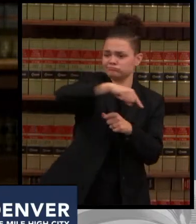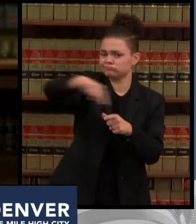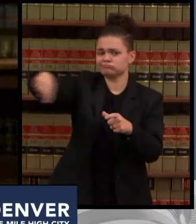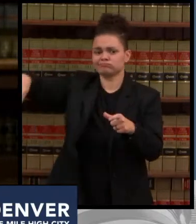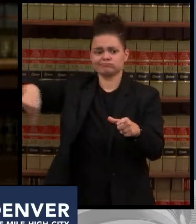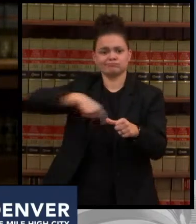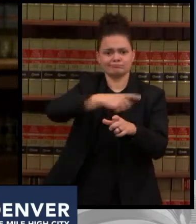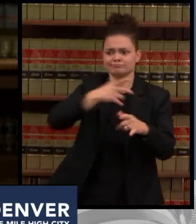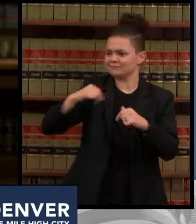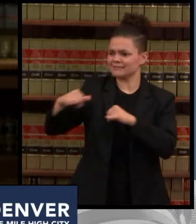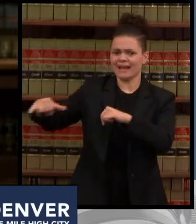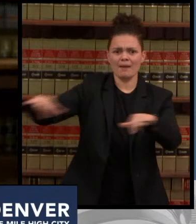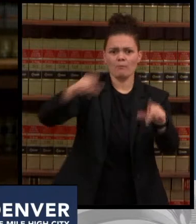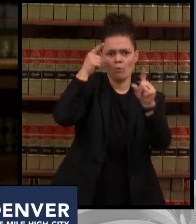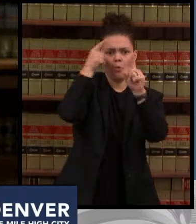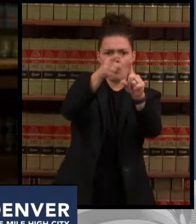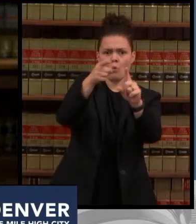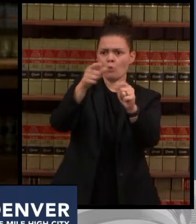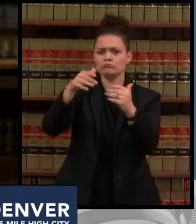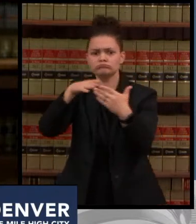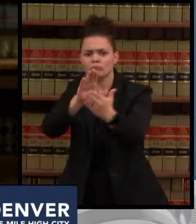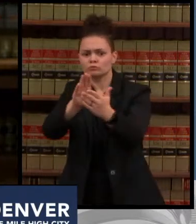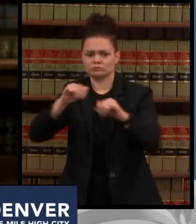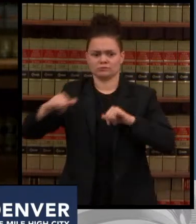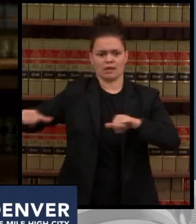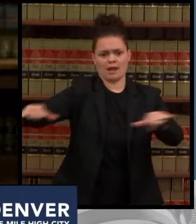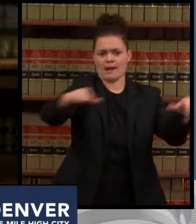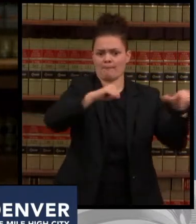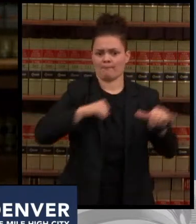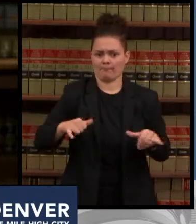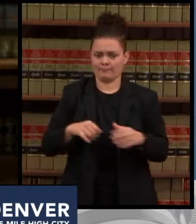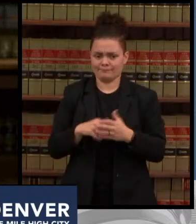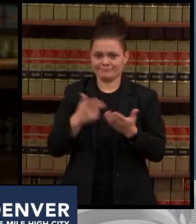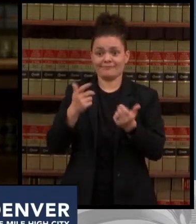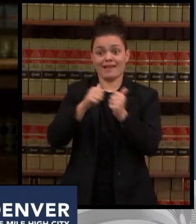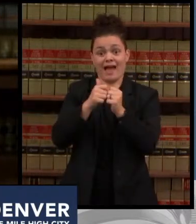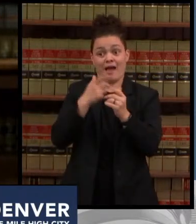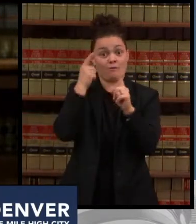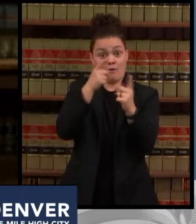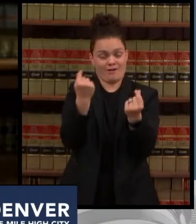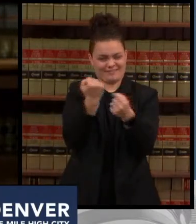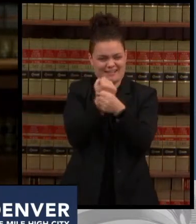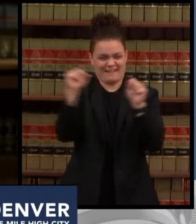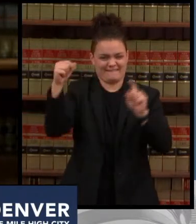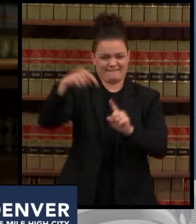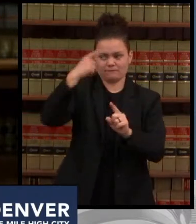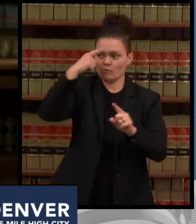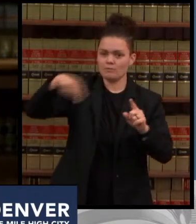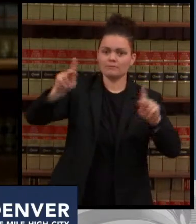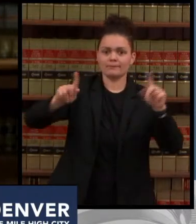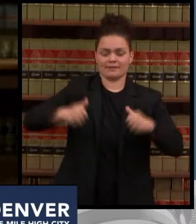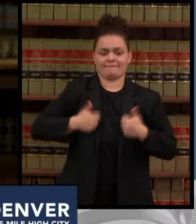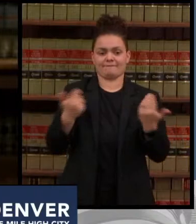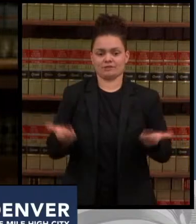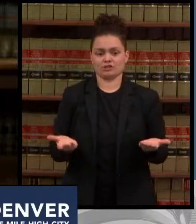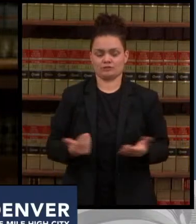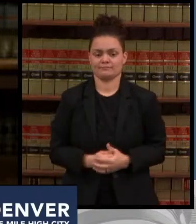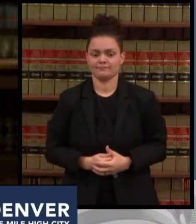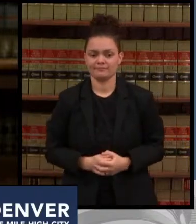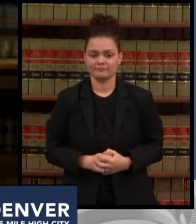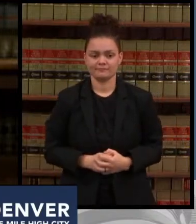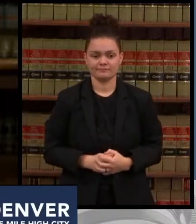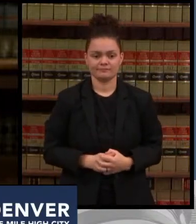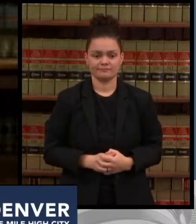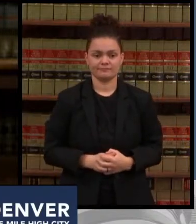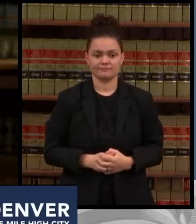to create a safer community for all in the metro Denver area. Today, I want to share one heartbreaking statistic